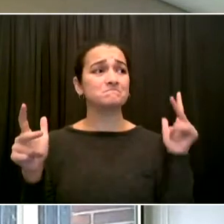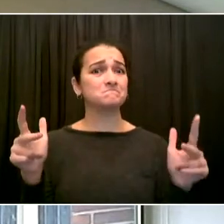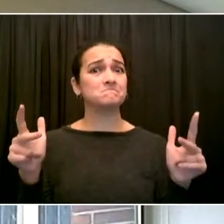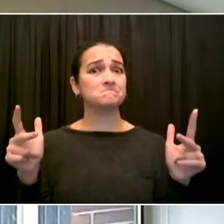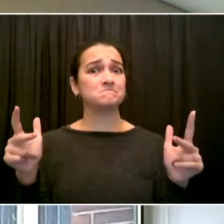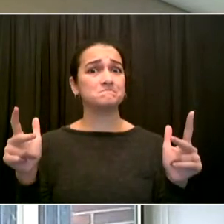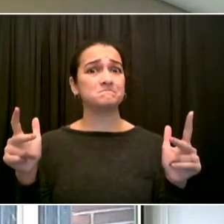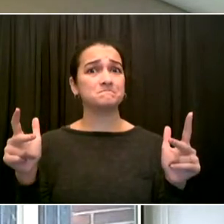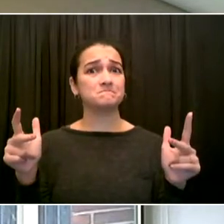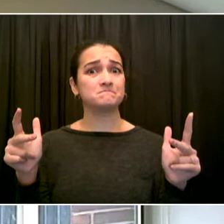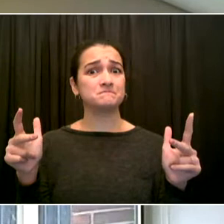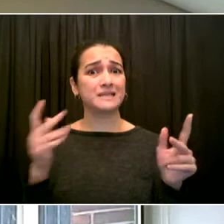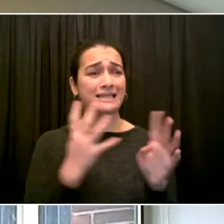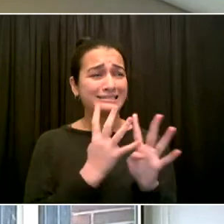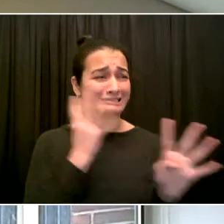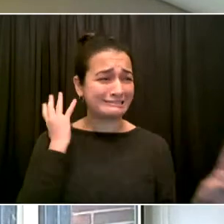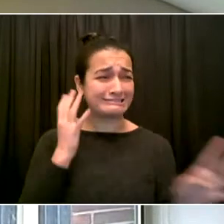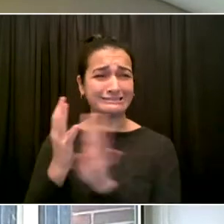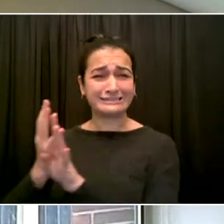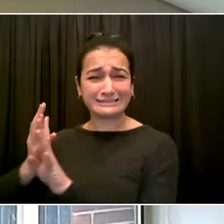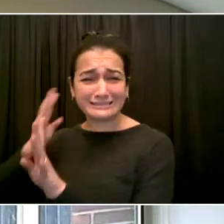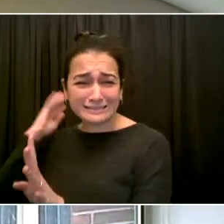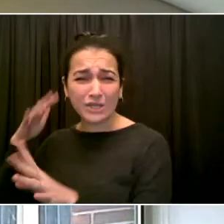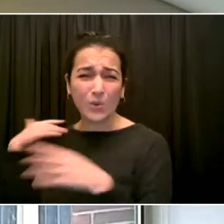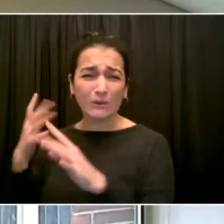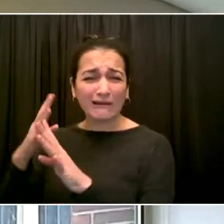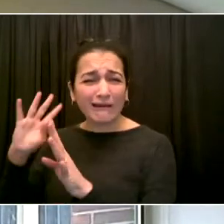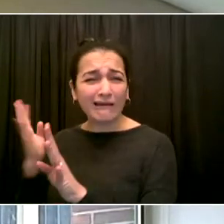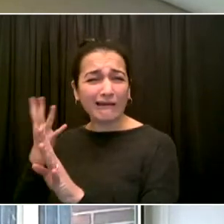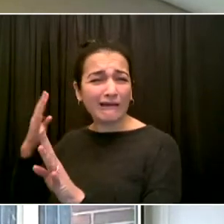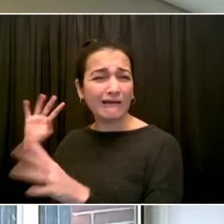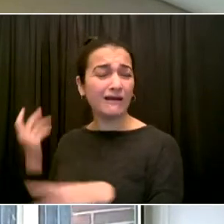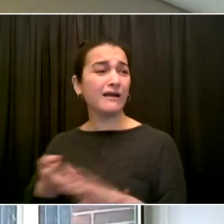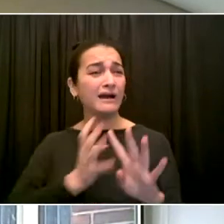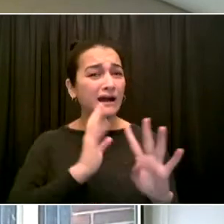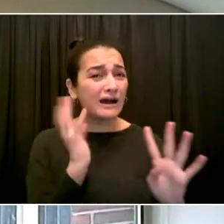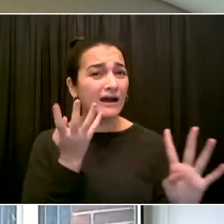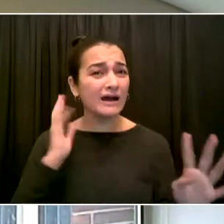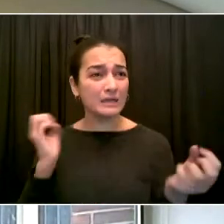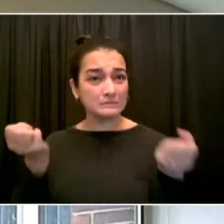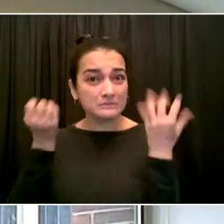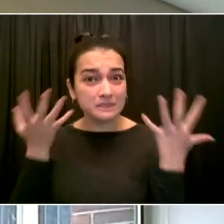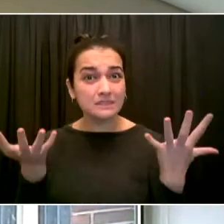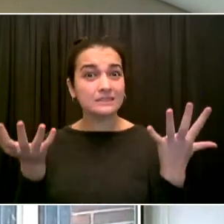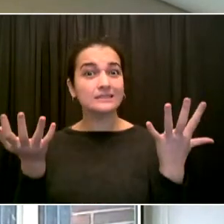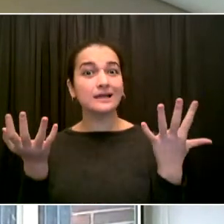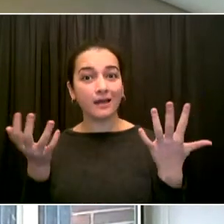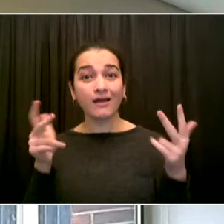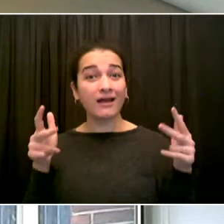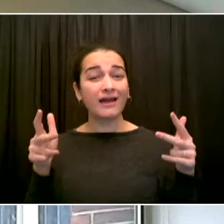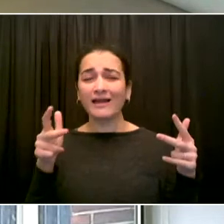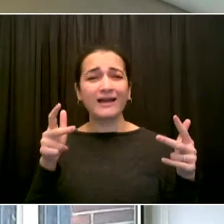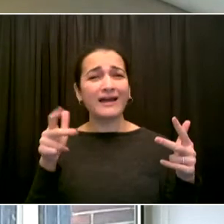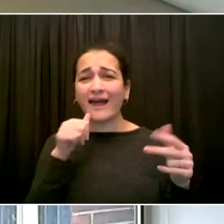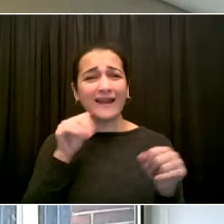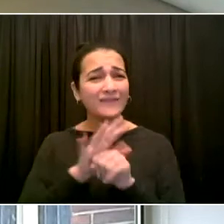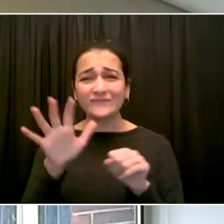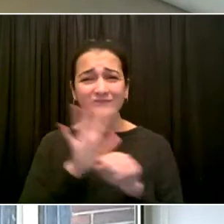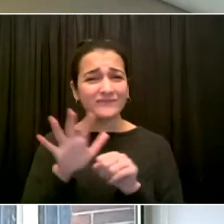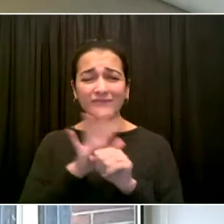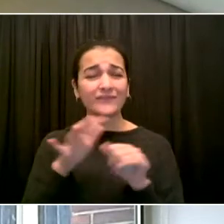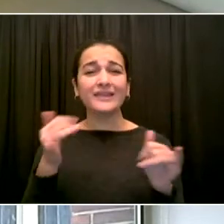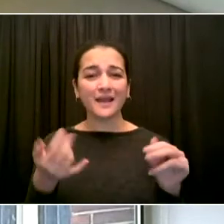way to do it. You know where we need to bring testing, and we've always delivered on the promise of bringing testing to where you tell us we're needed the